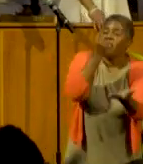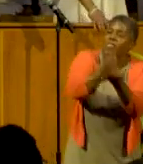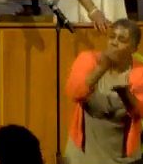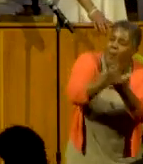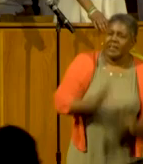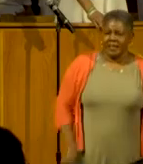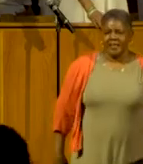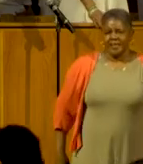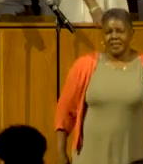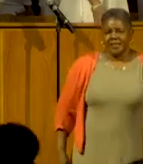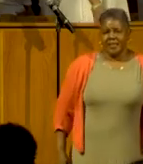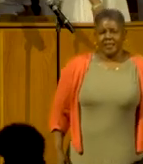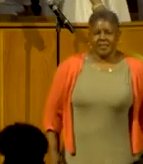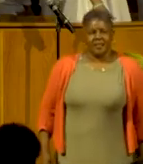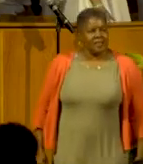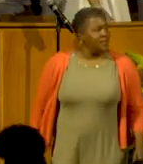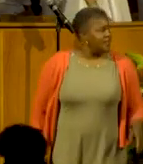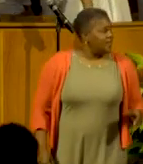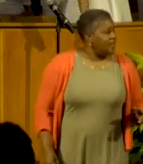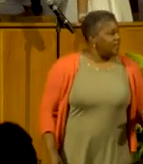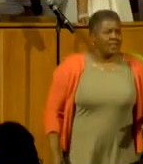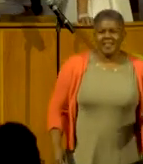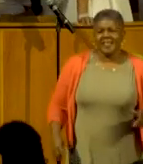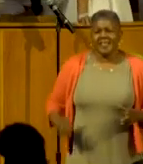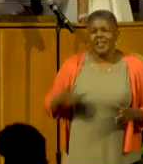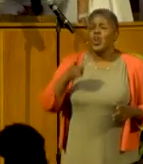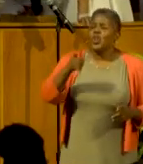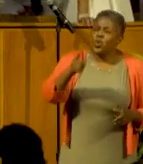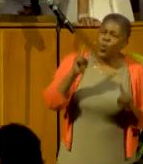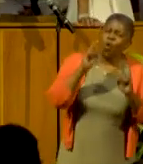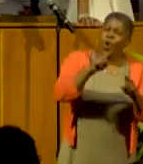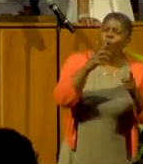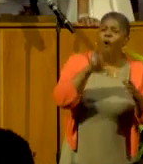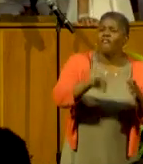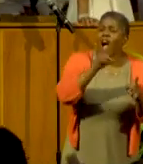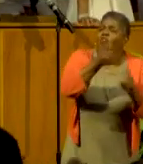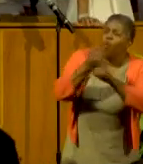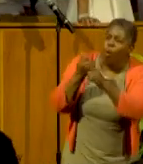I thank God for this. Go get your own help.